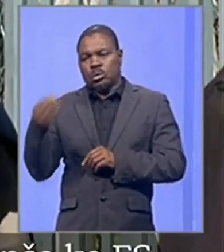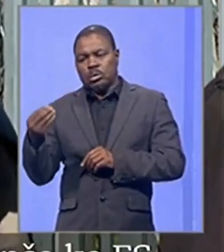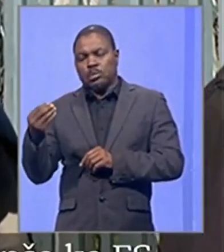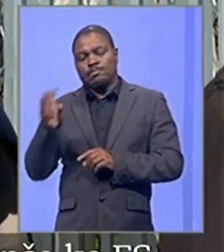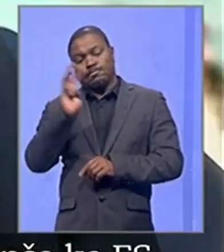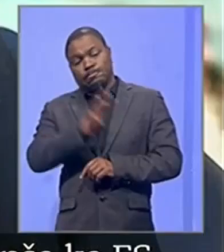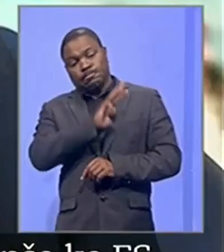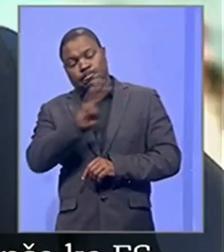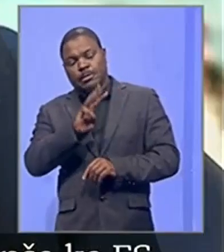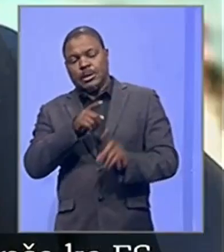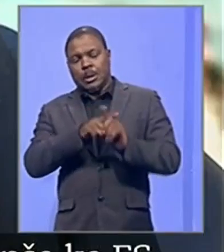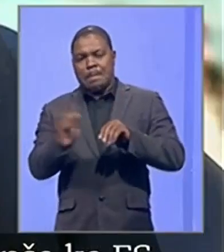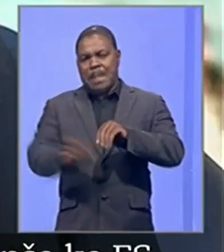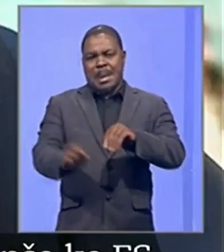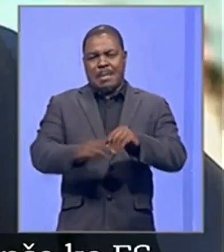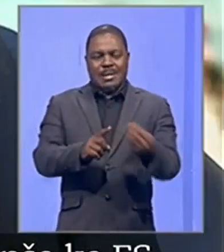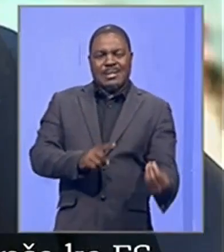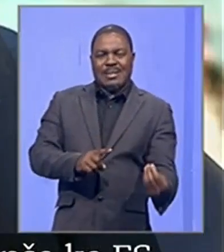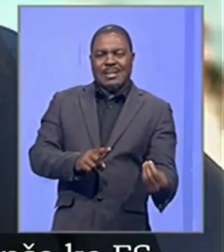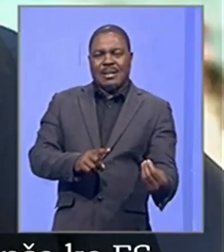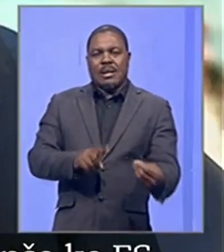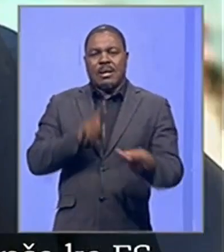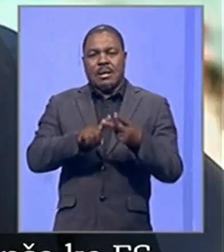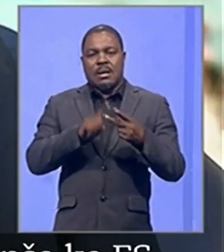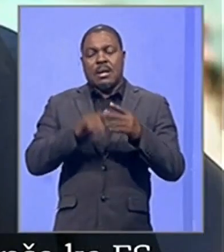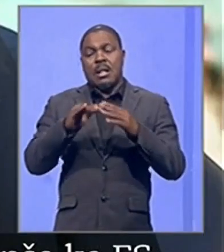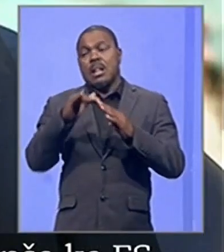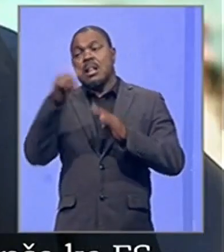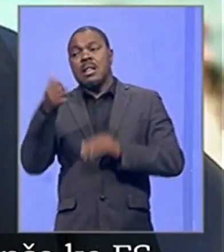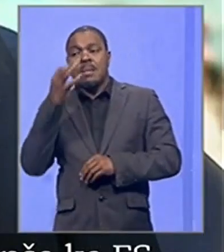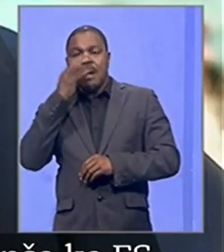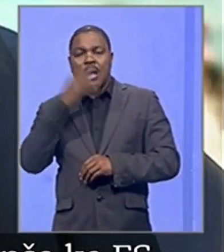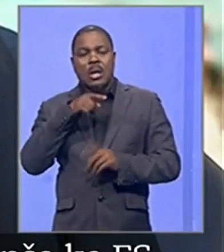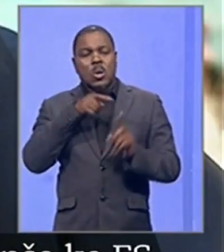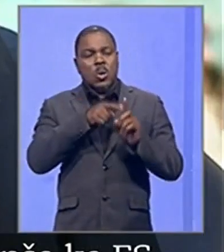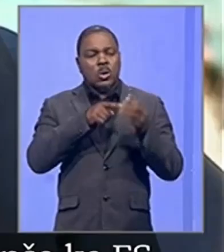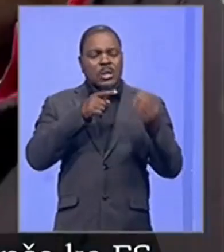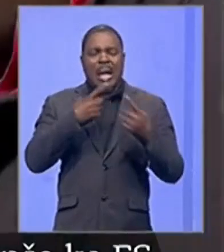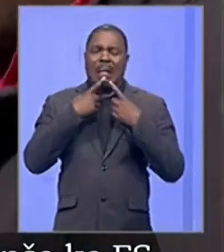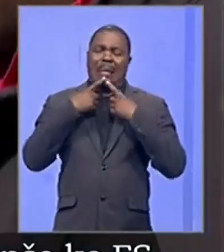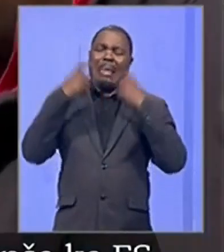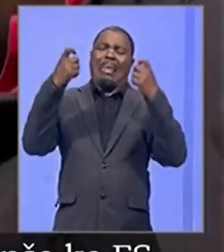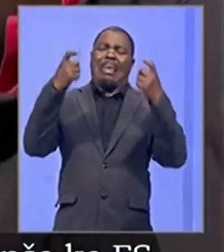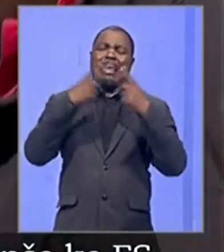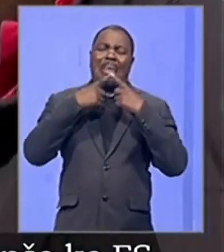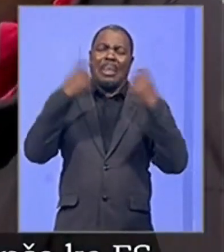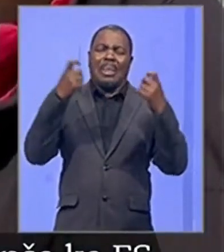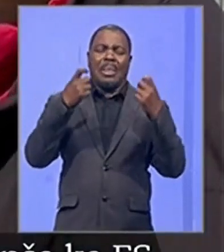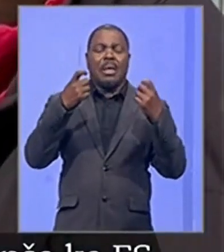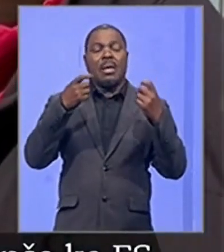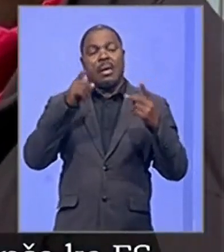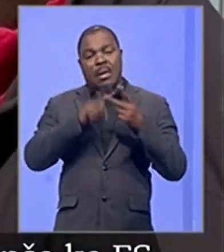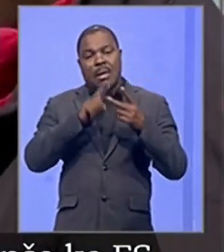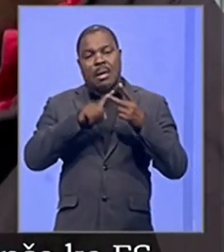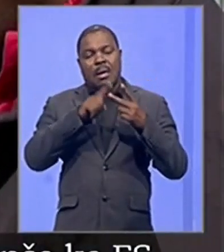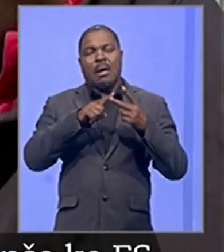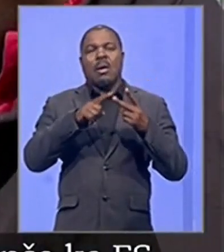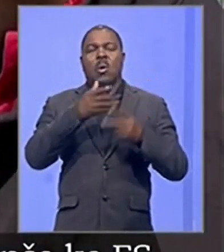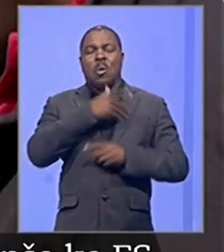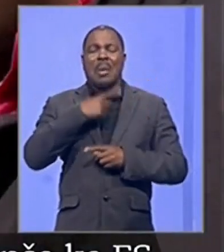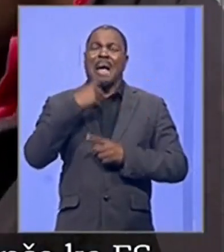gagwe ka go mo betha. Baagišane ba hlaloša ge go hlaba mokgoši le sello sa mosadi yo ke sona seo se ile go sa